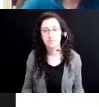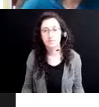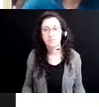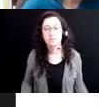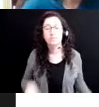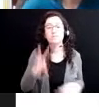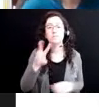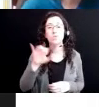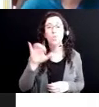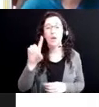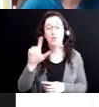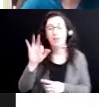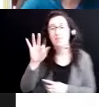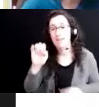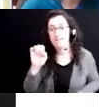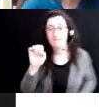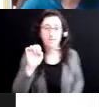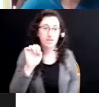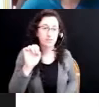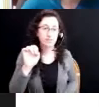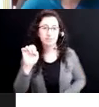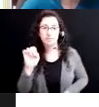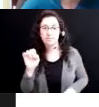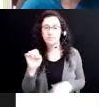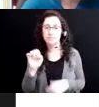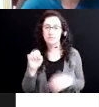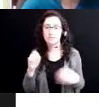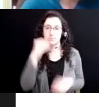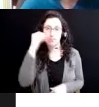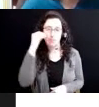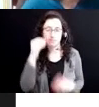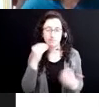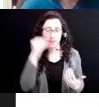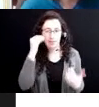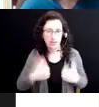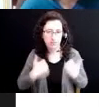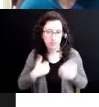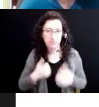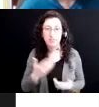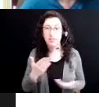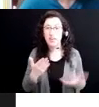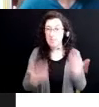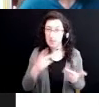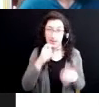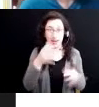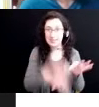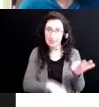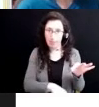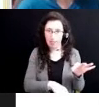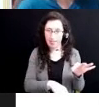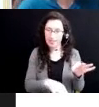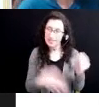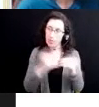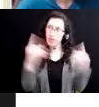habitat? Want to make sure we're on the same page, because it's really not as simple as you might think, or as I